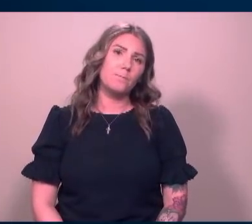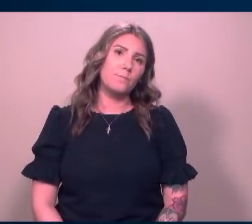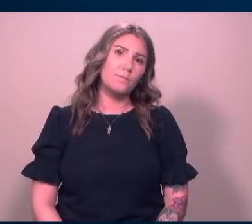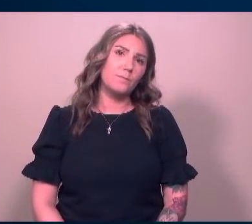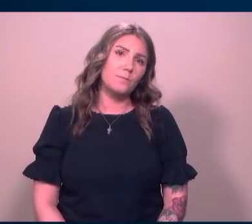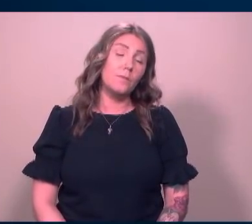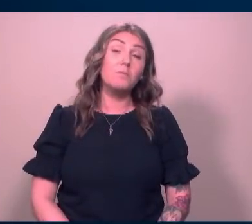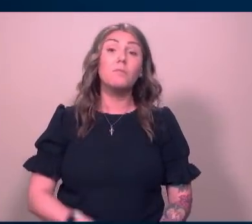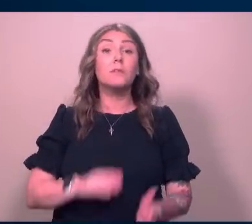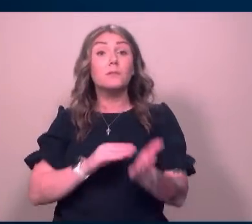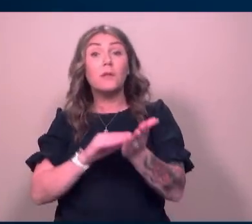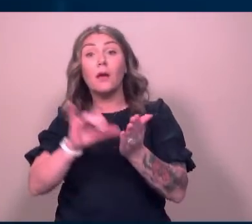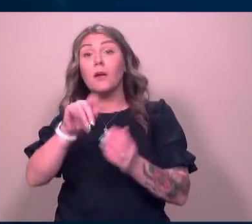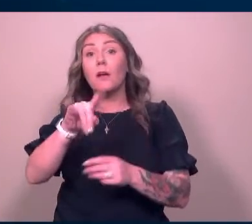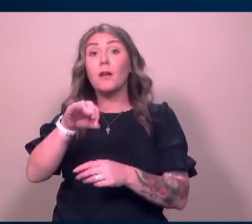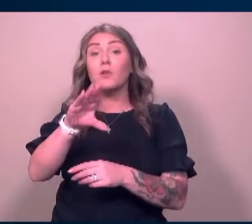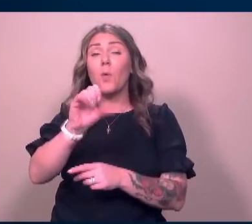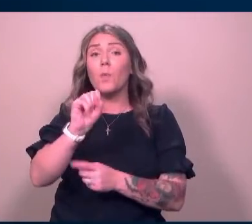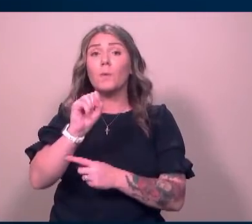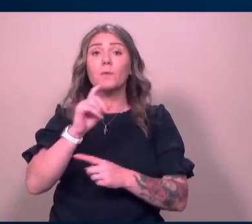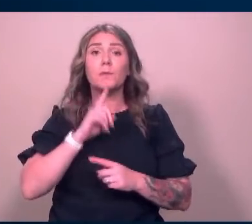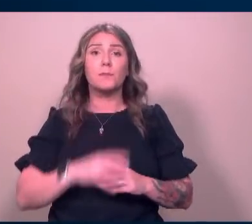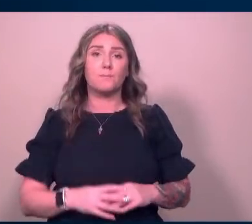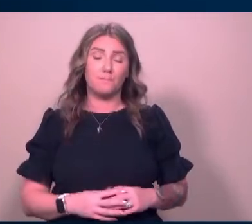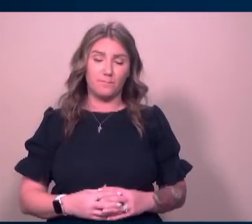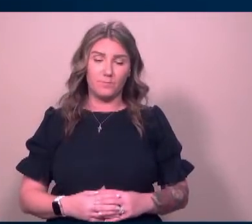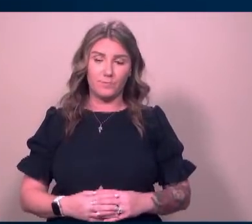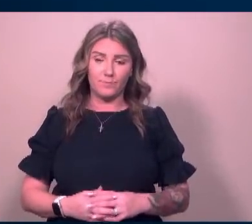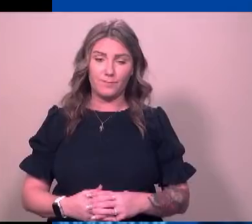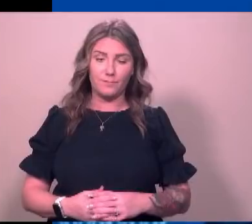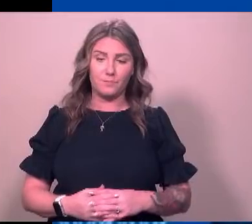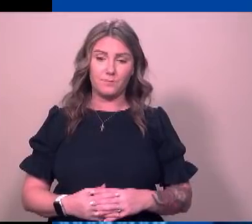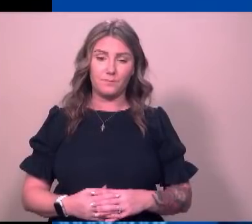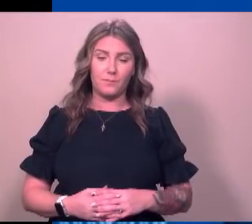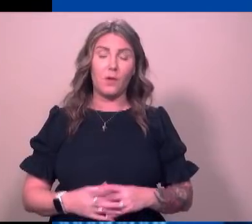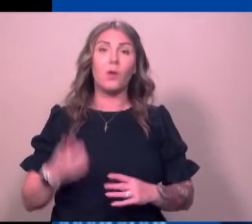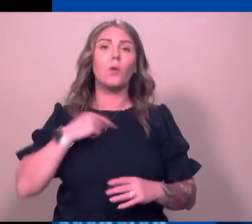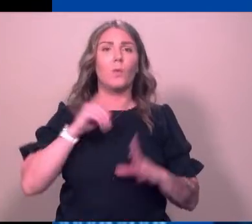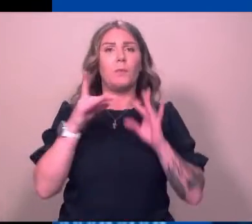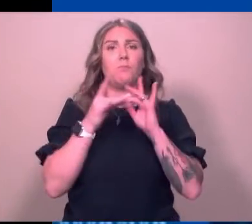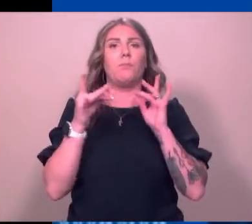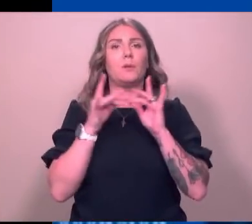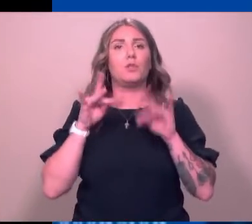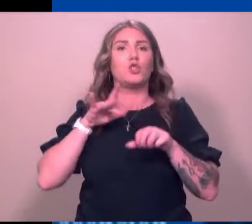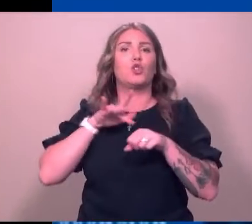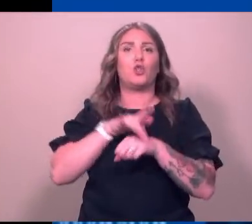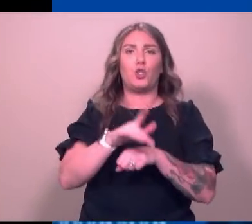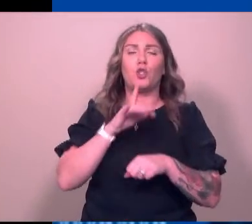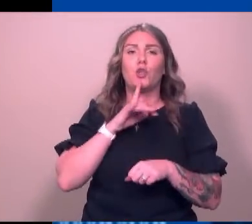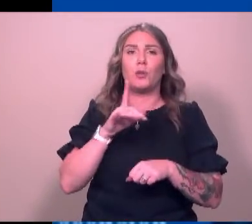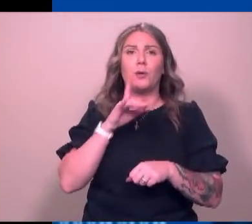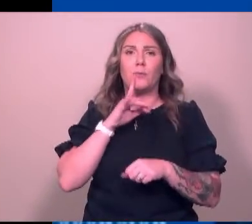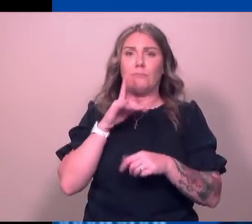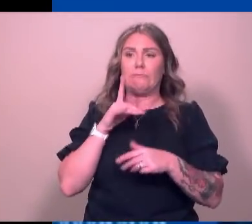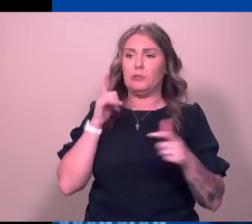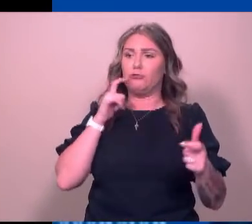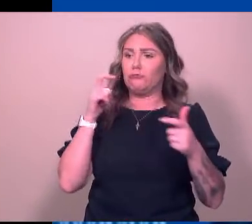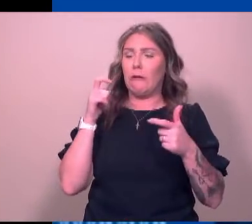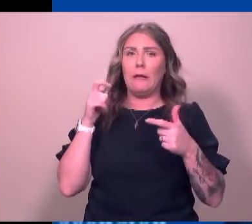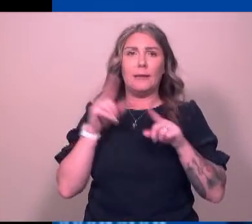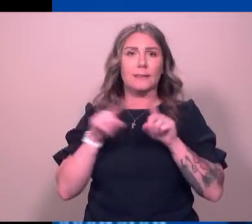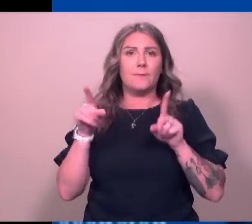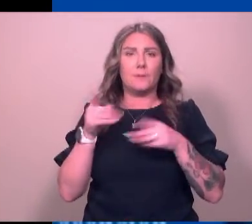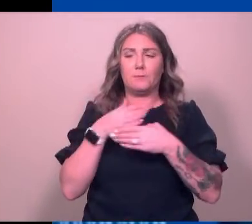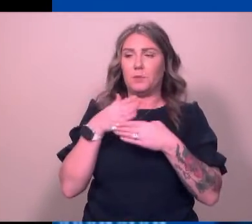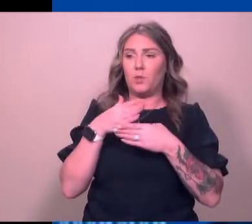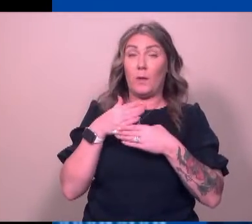Antonios. Yeah, so, as we mentioned earlier, there's a major difference between this winter and last winter